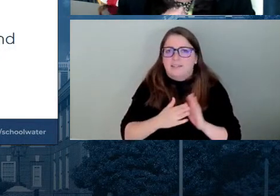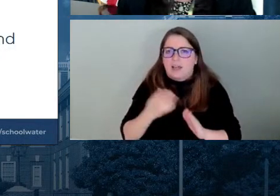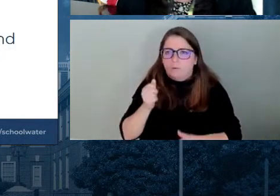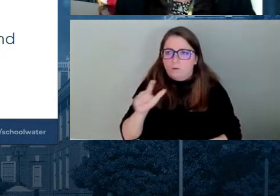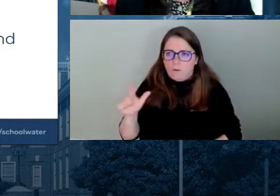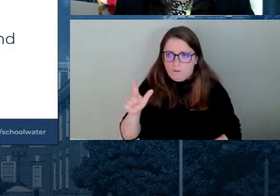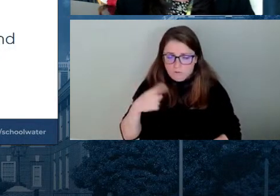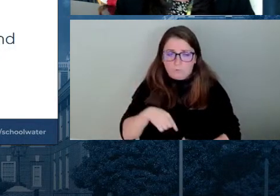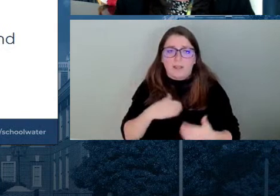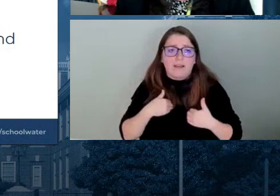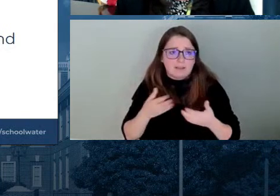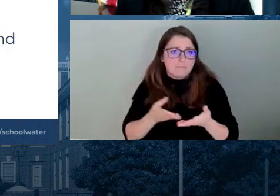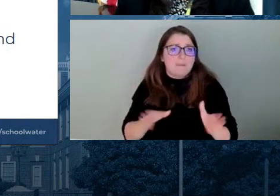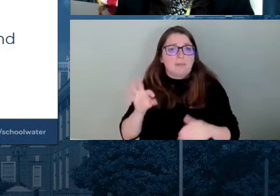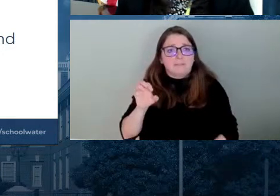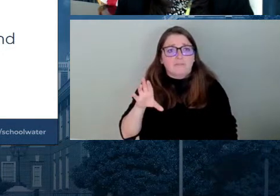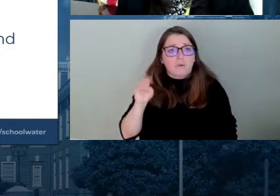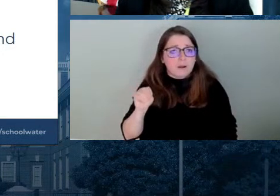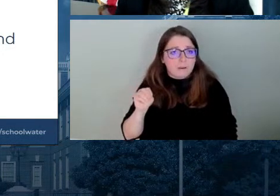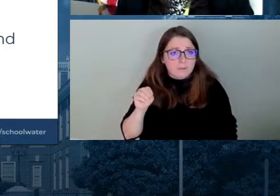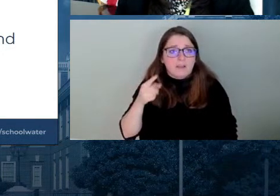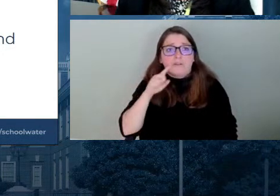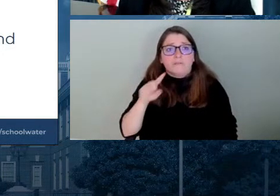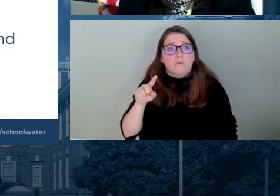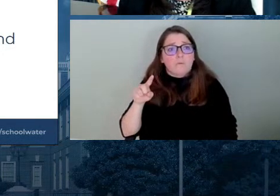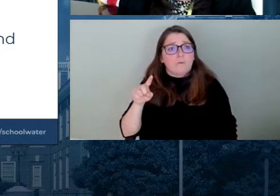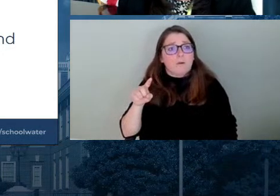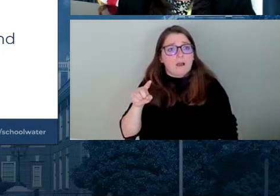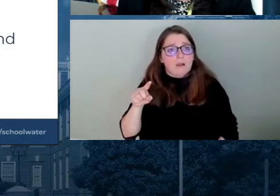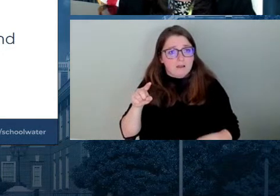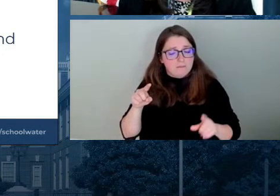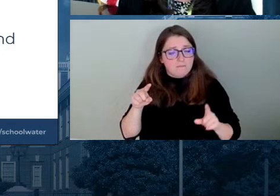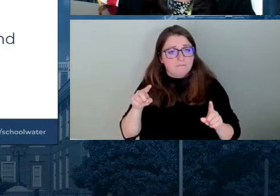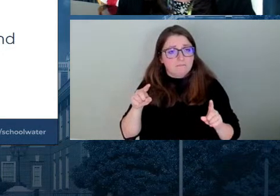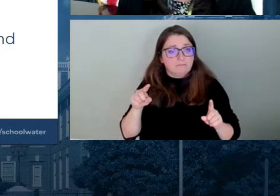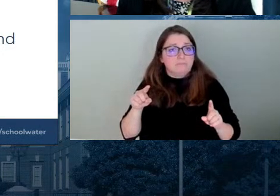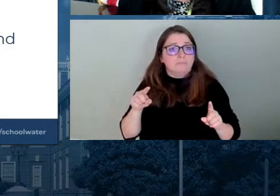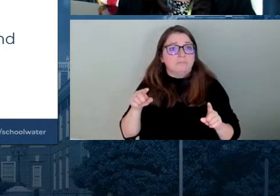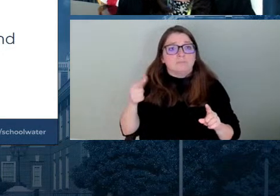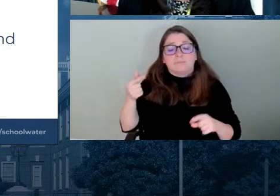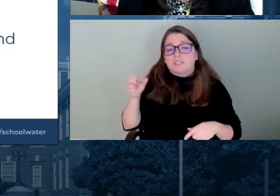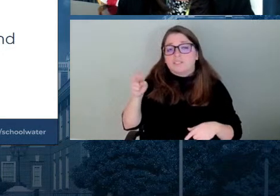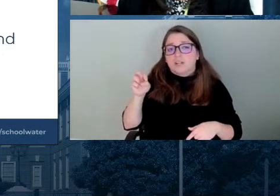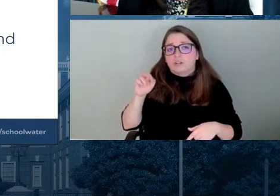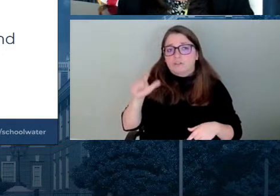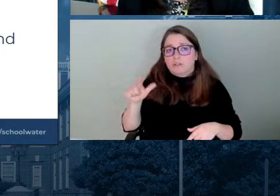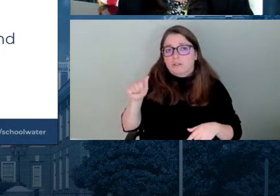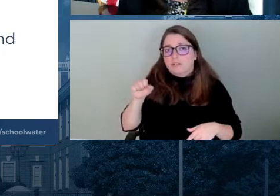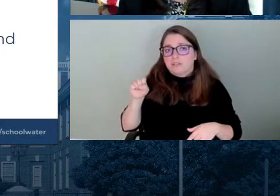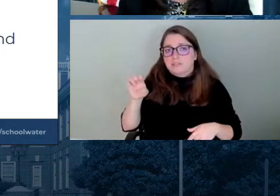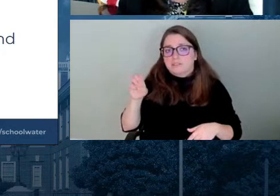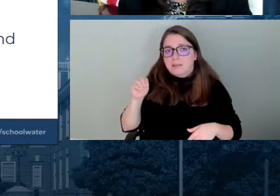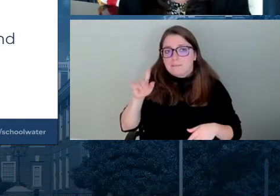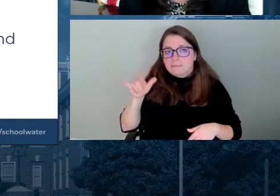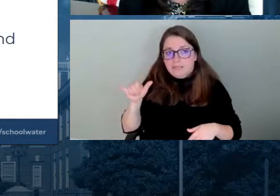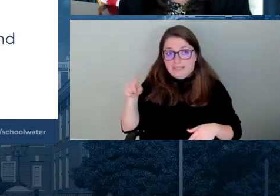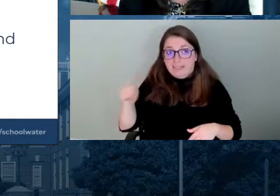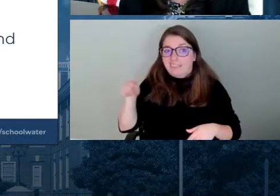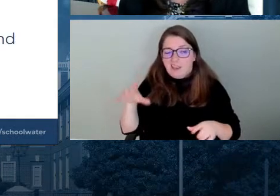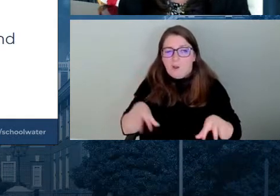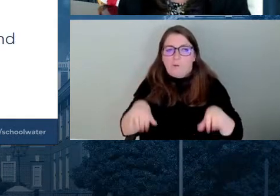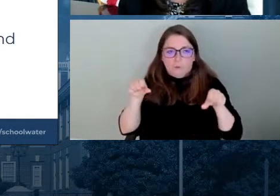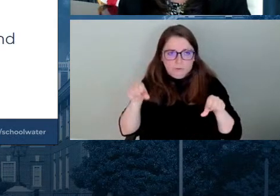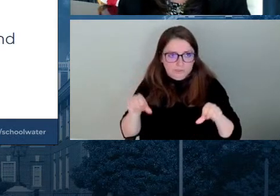forum that's hosted by members of the General Assembly. Information was going out to families today. If people have an interest